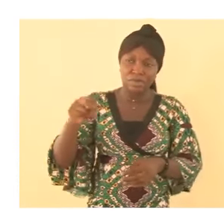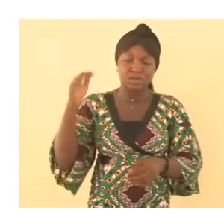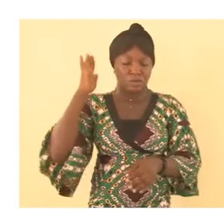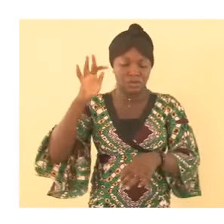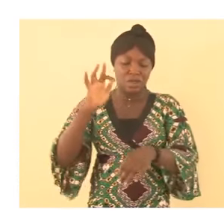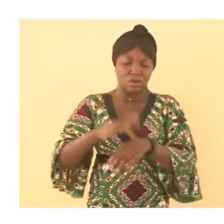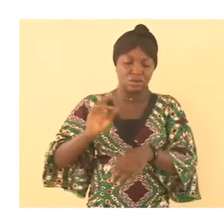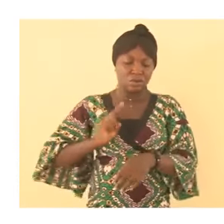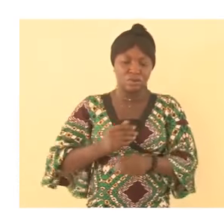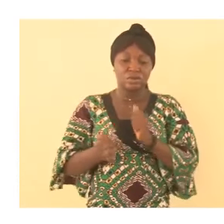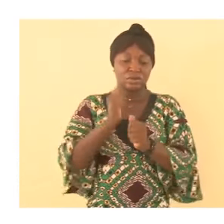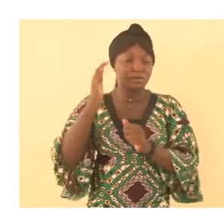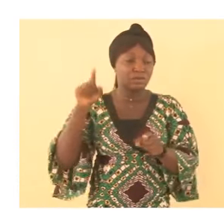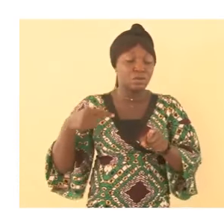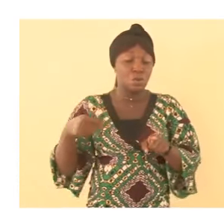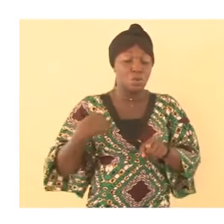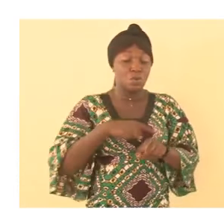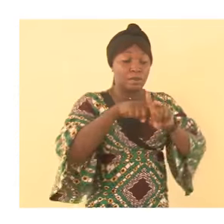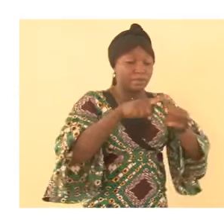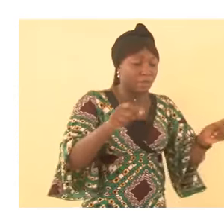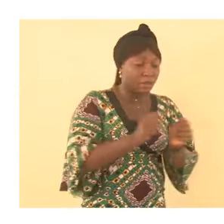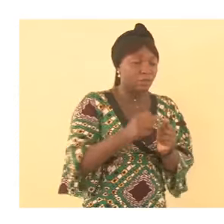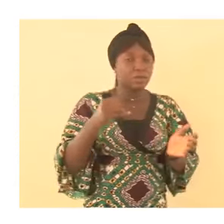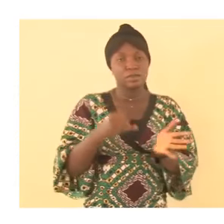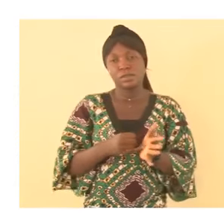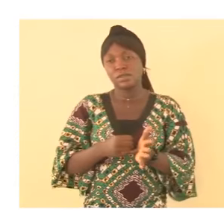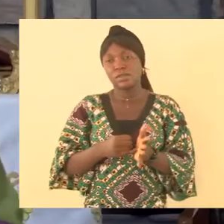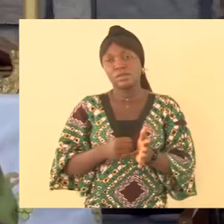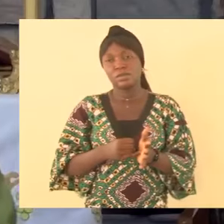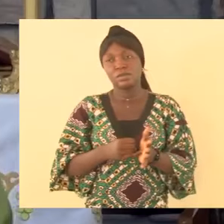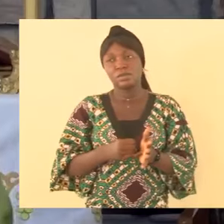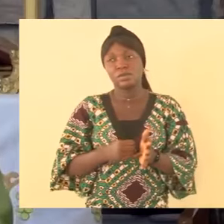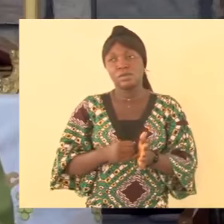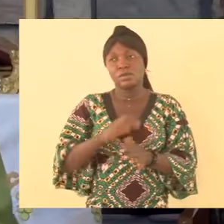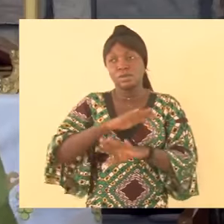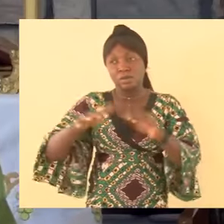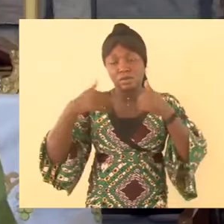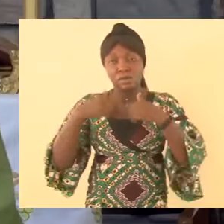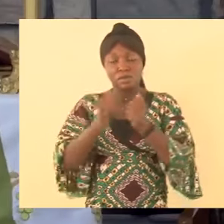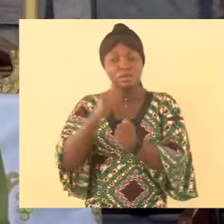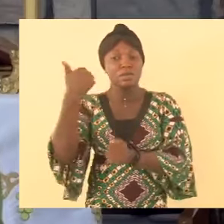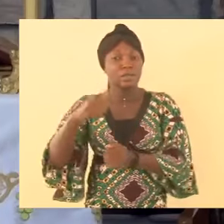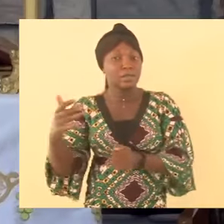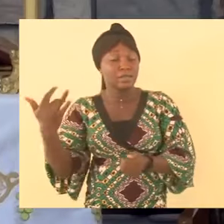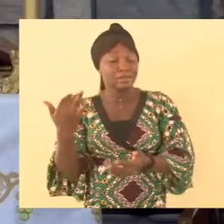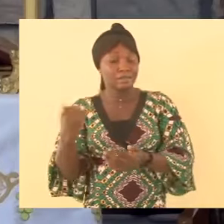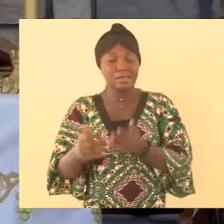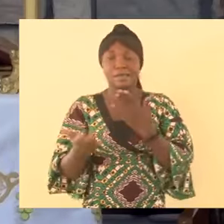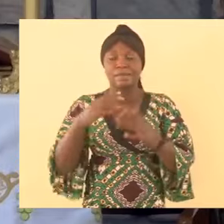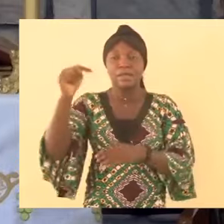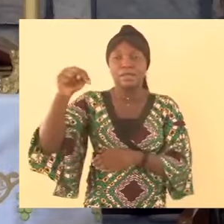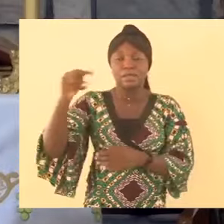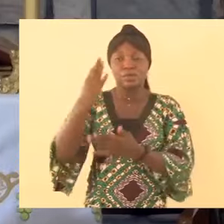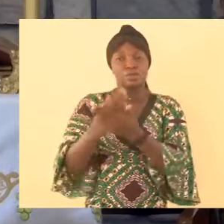will hurt us if we part with it. Those who hoard don't part with anything that they think they